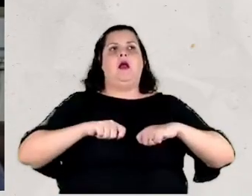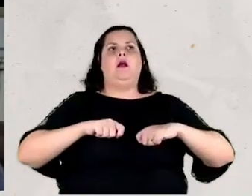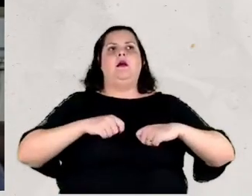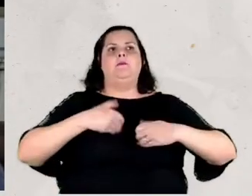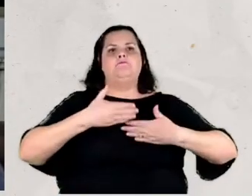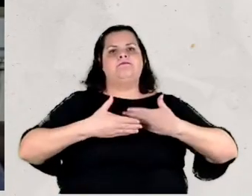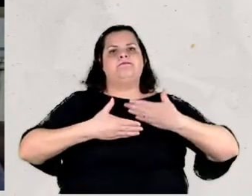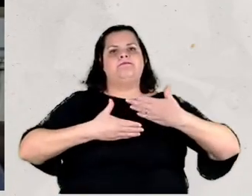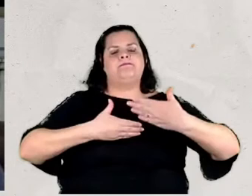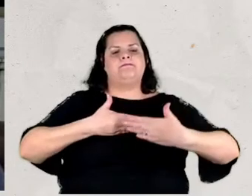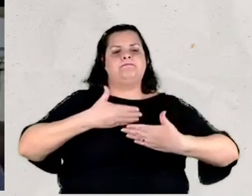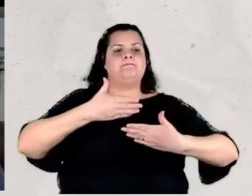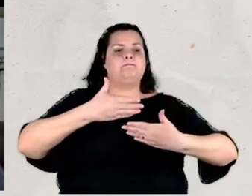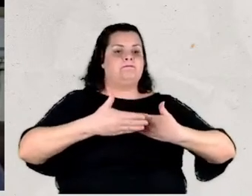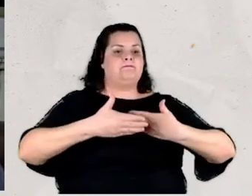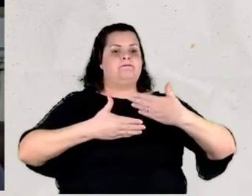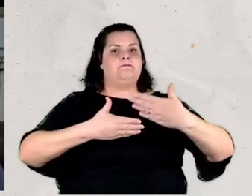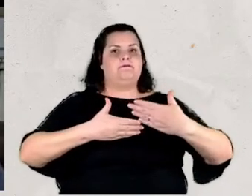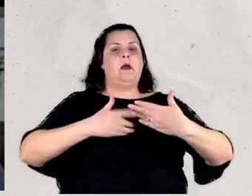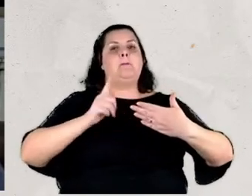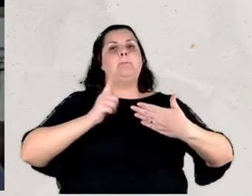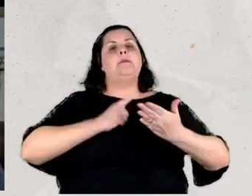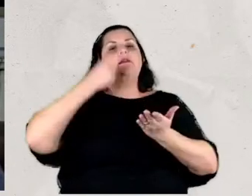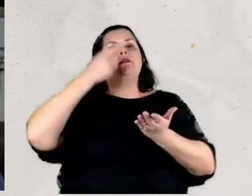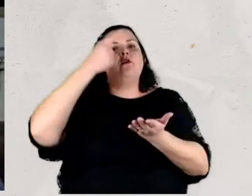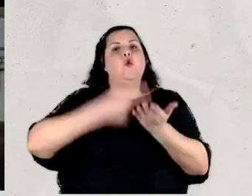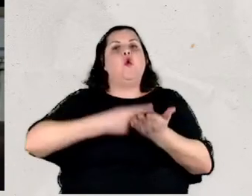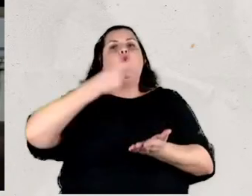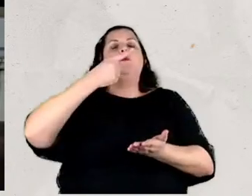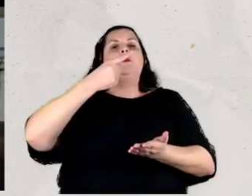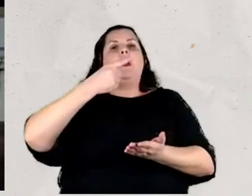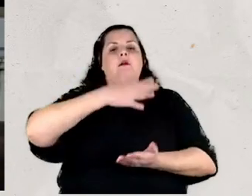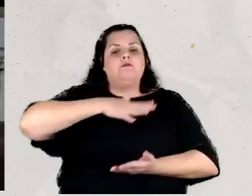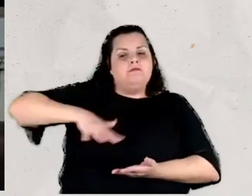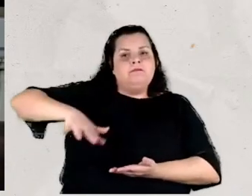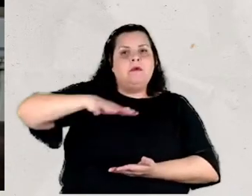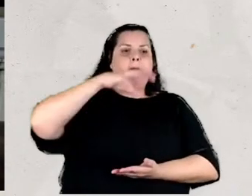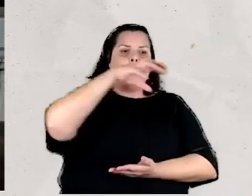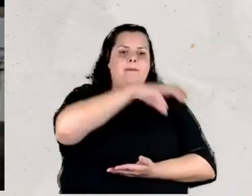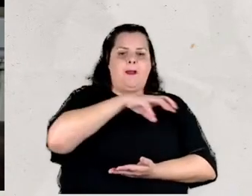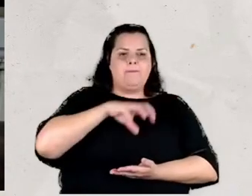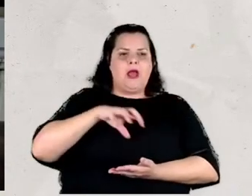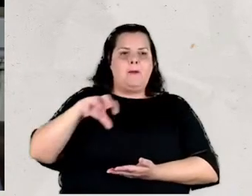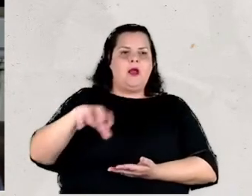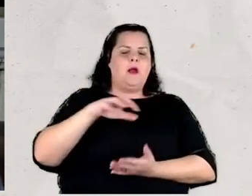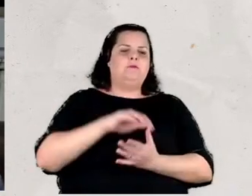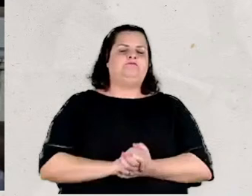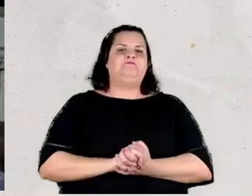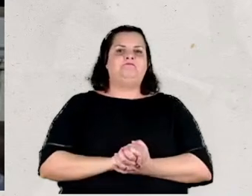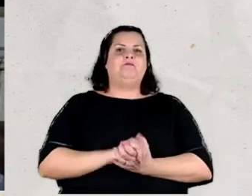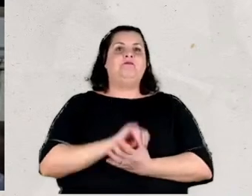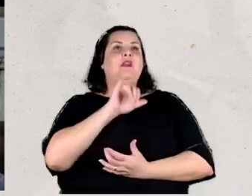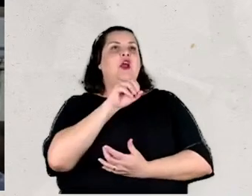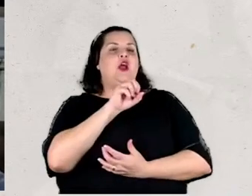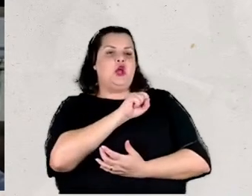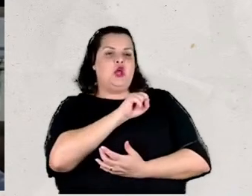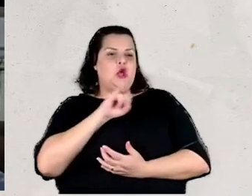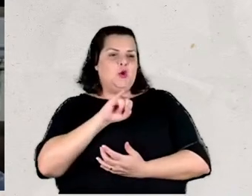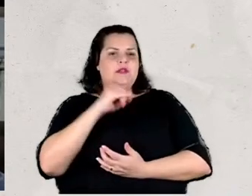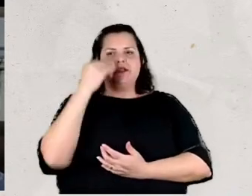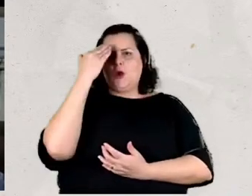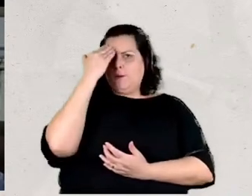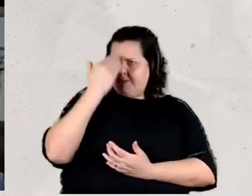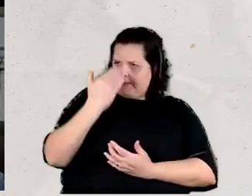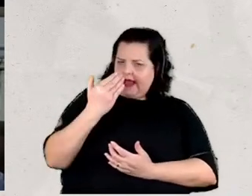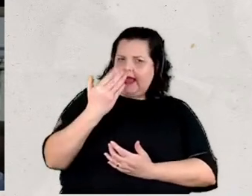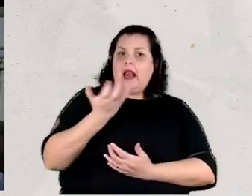Thank you. Obrigado, Yossi. Agora, eu vou fazer